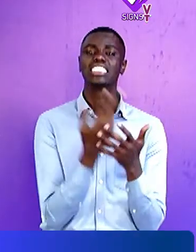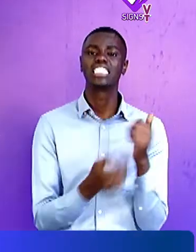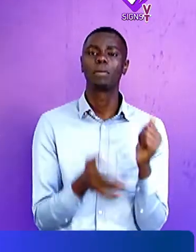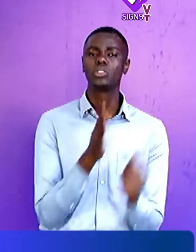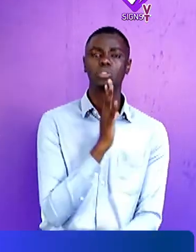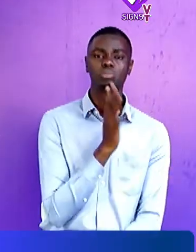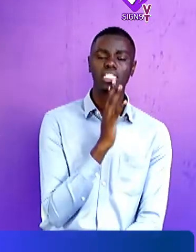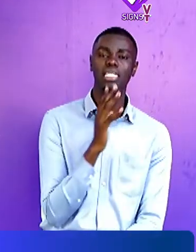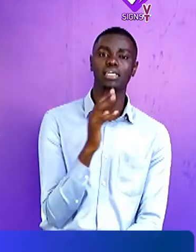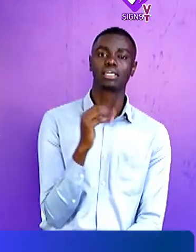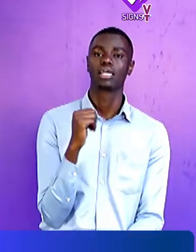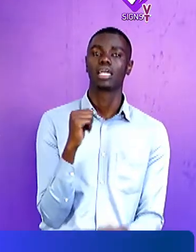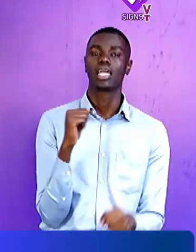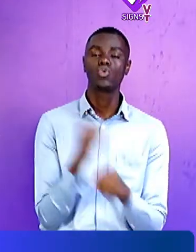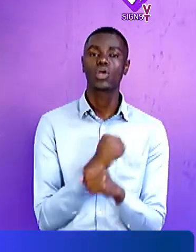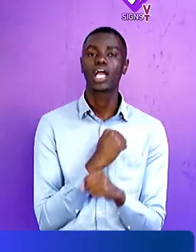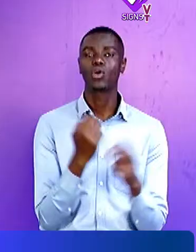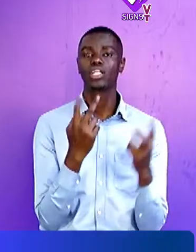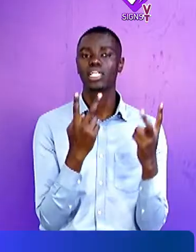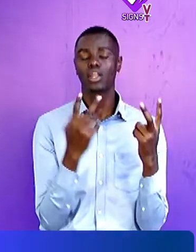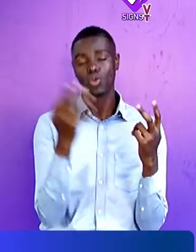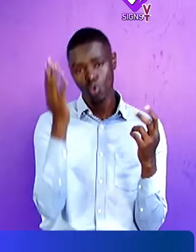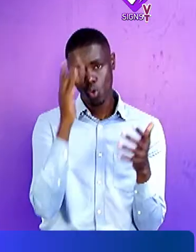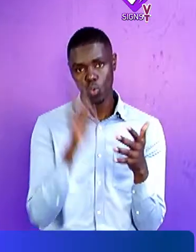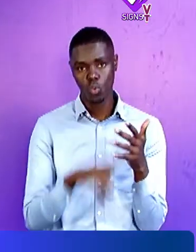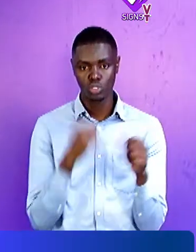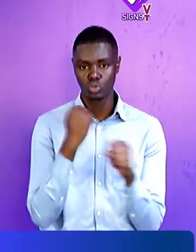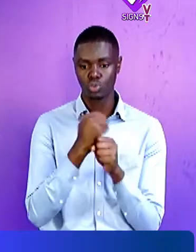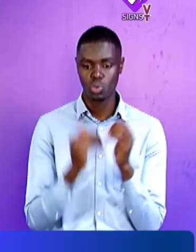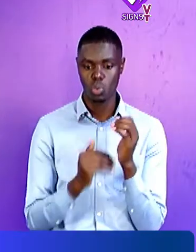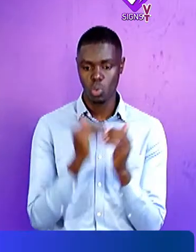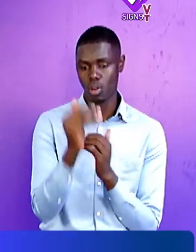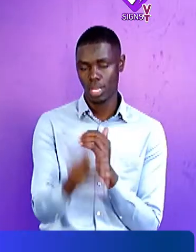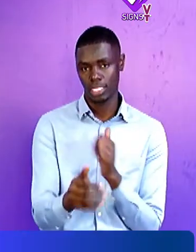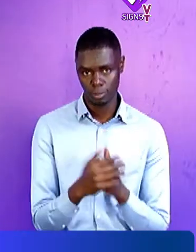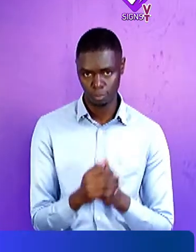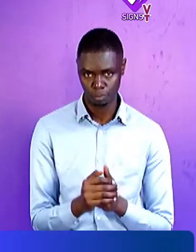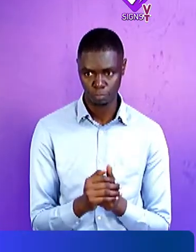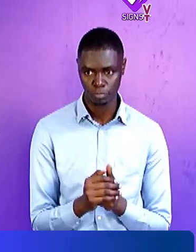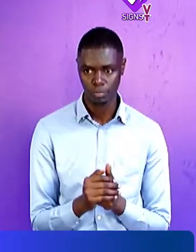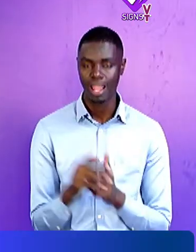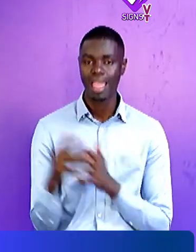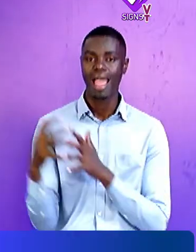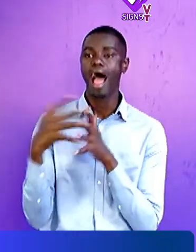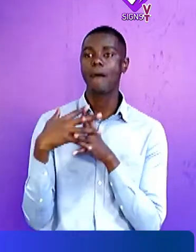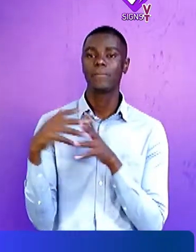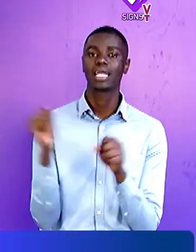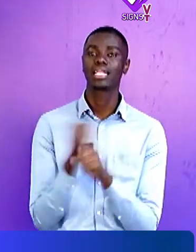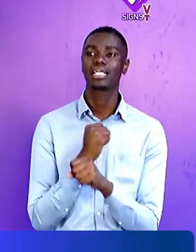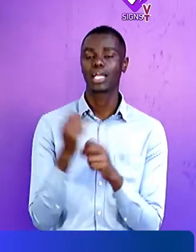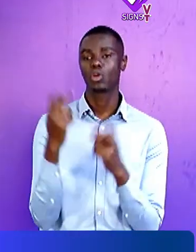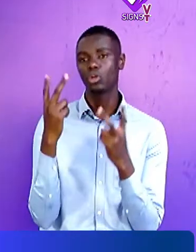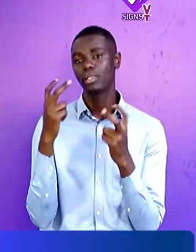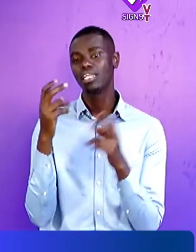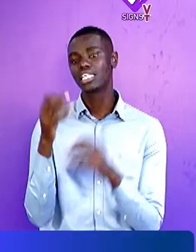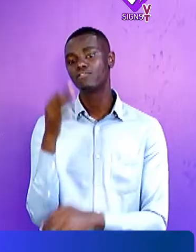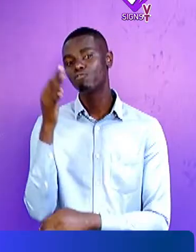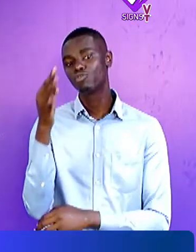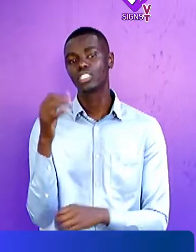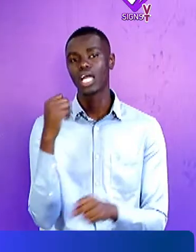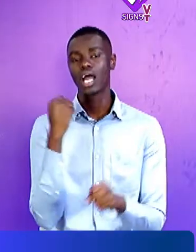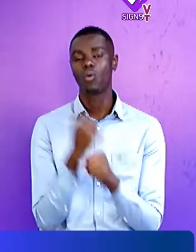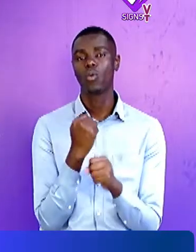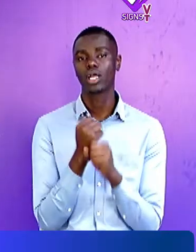to predict what he can do. And therefore, in an environment of unpredictability, Americans cannot predict their future dealings